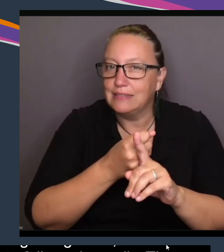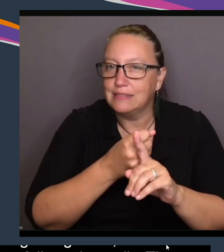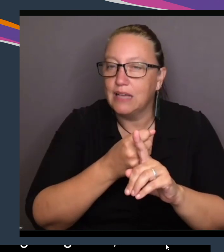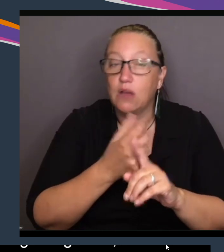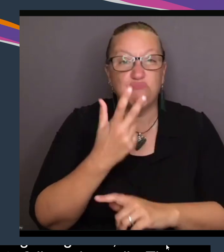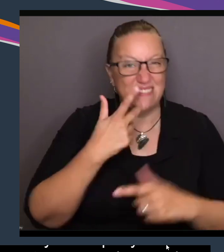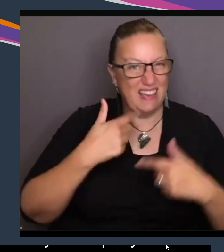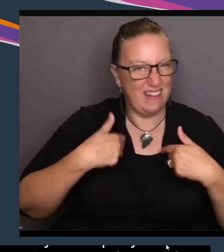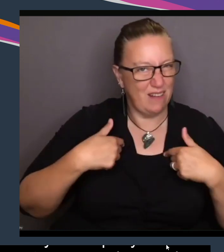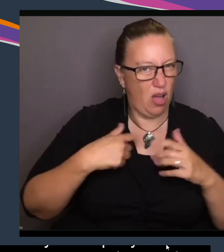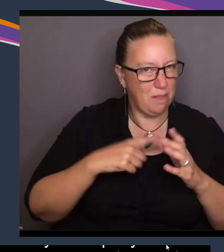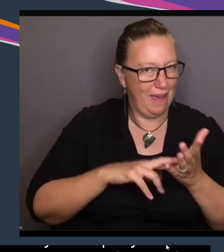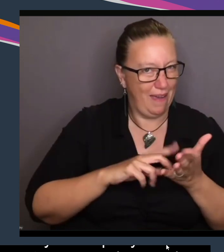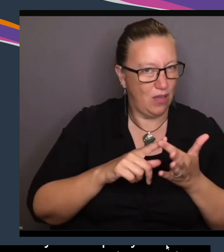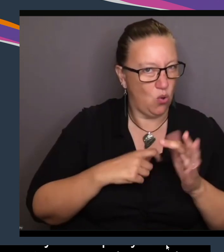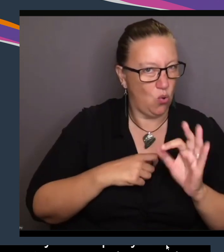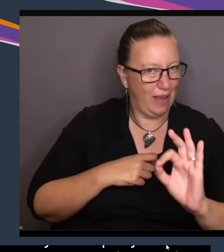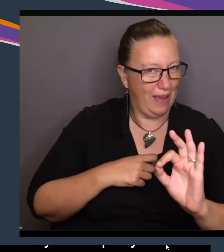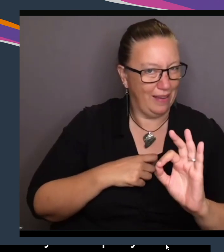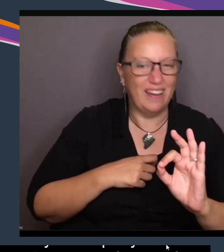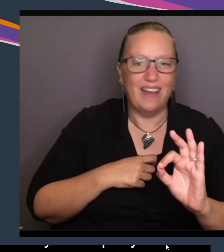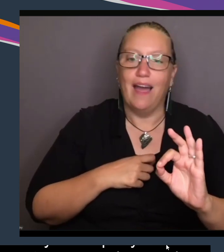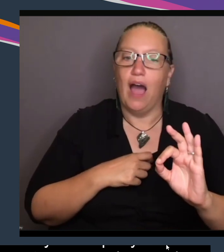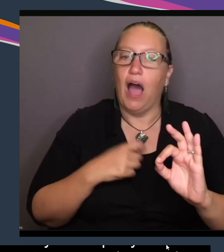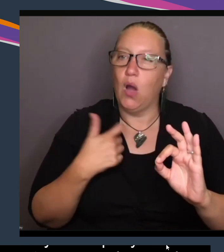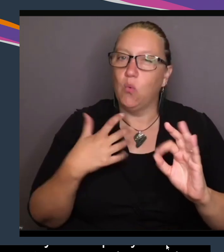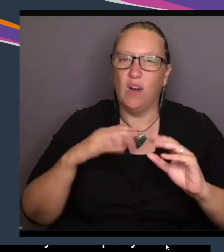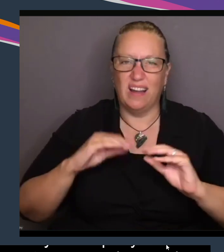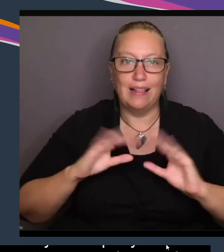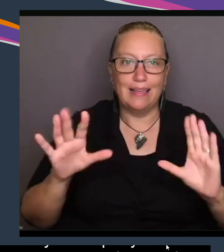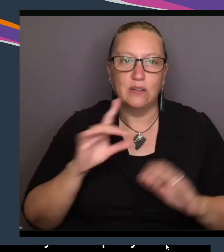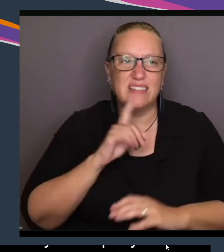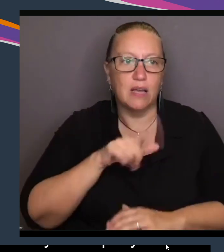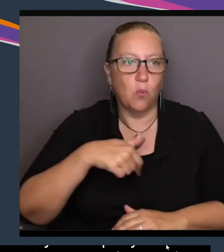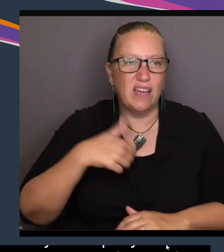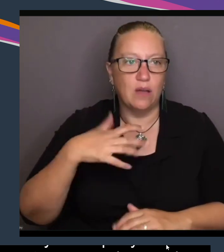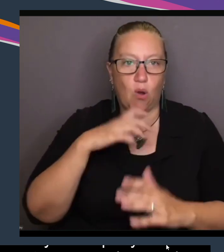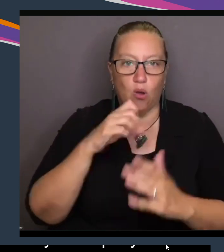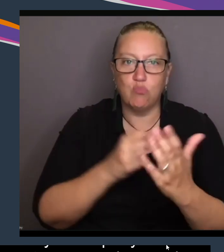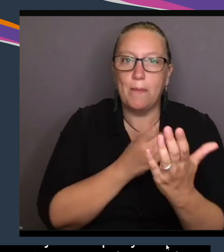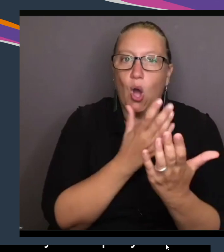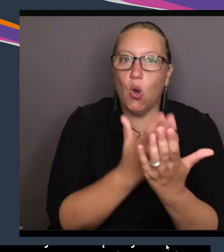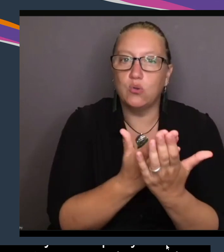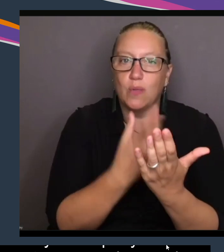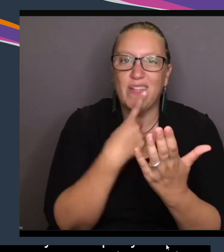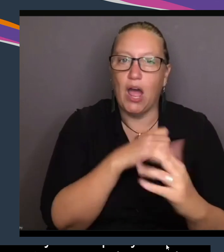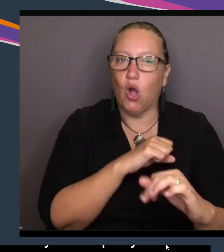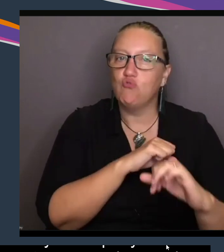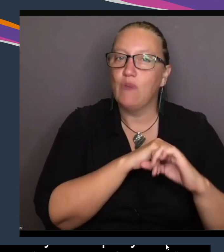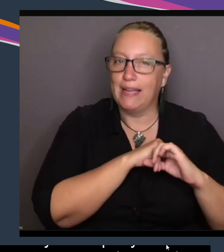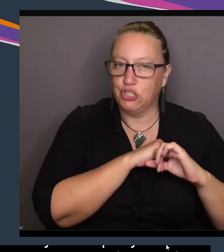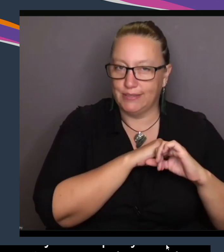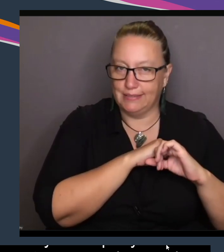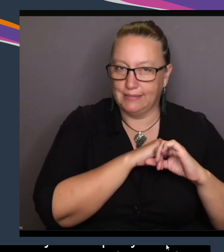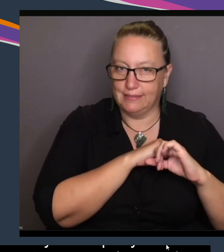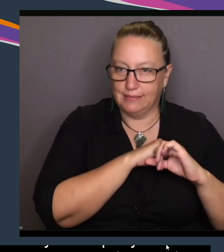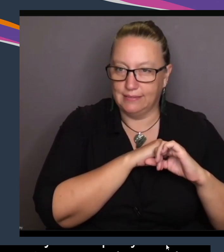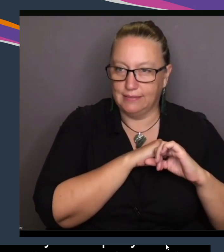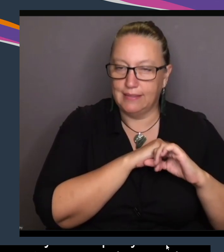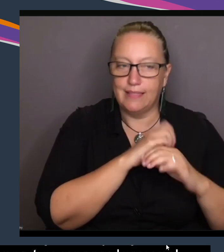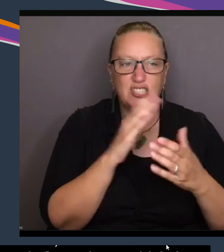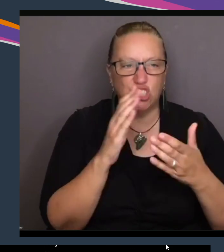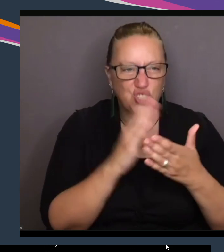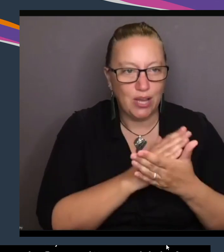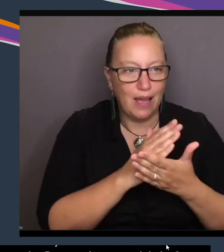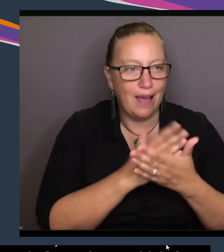be clear. We are looking for proposals that are courageous, that share decision making, that are